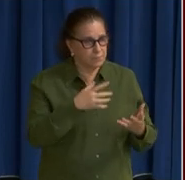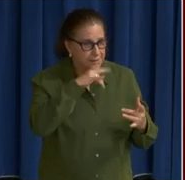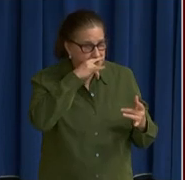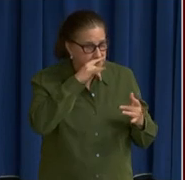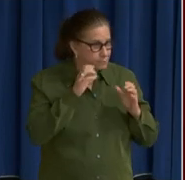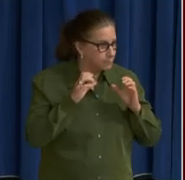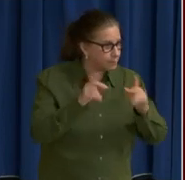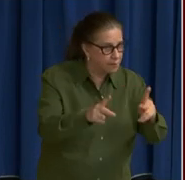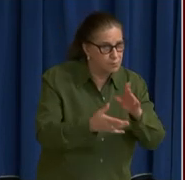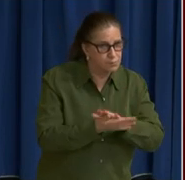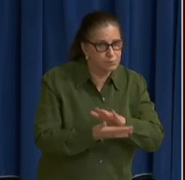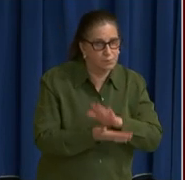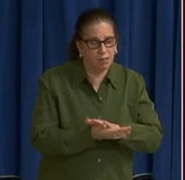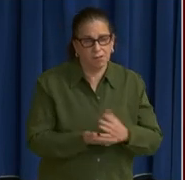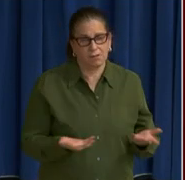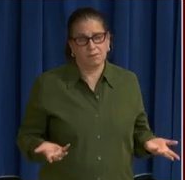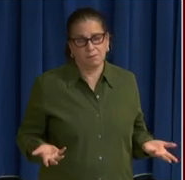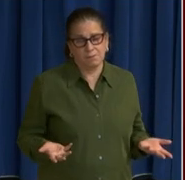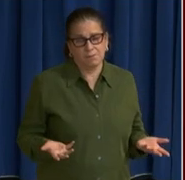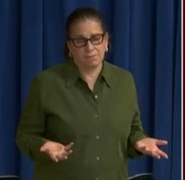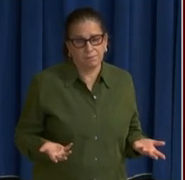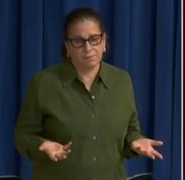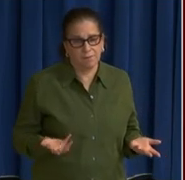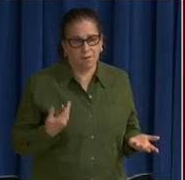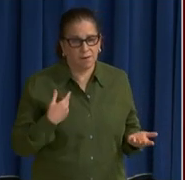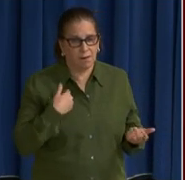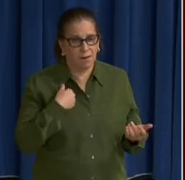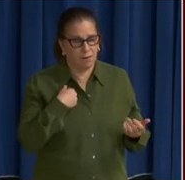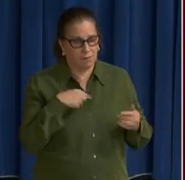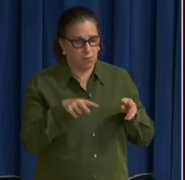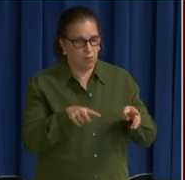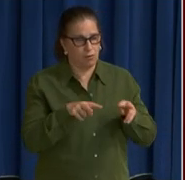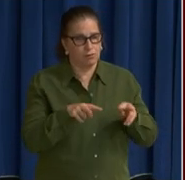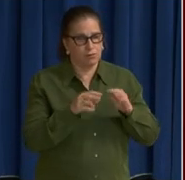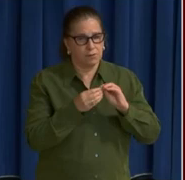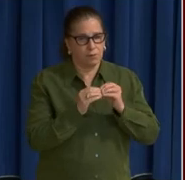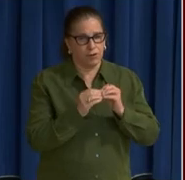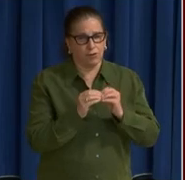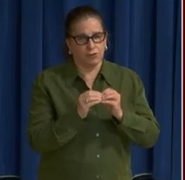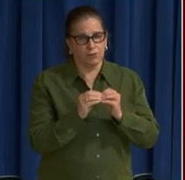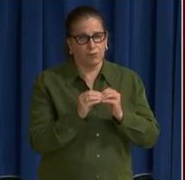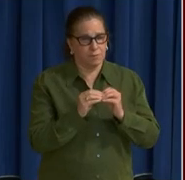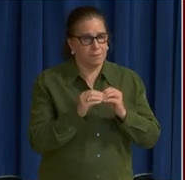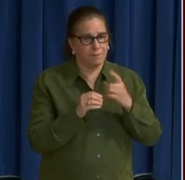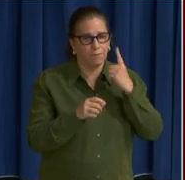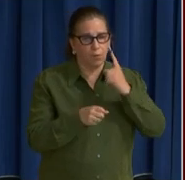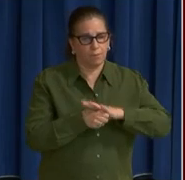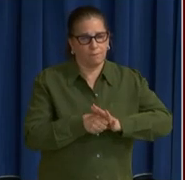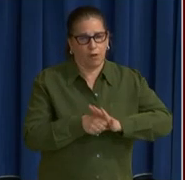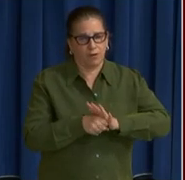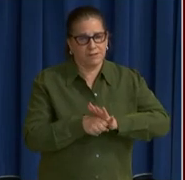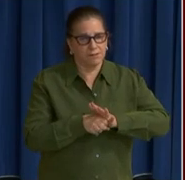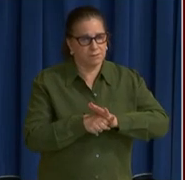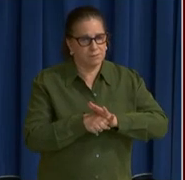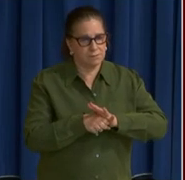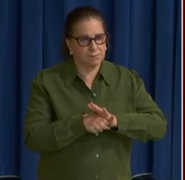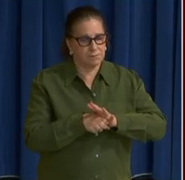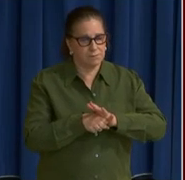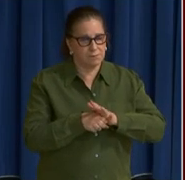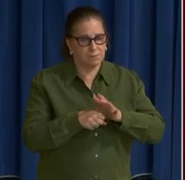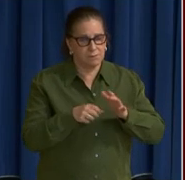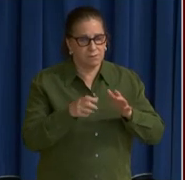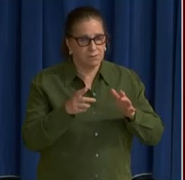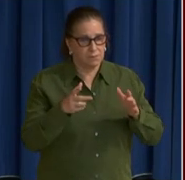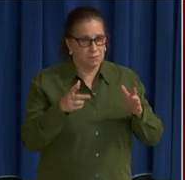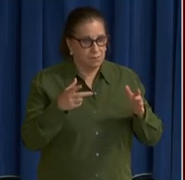very focused on watching our numbers and containing the virus. So come the first week, or was that the second week